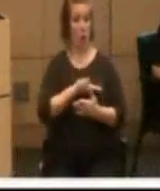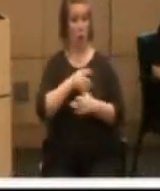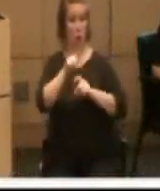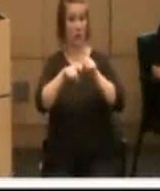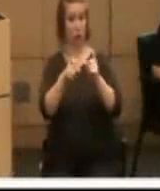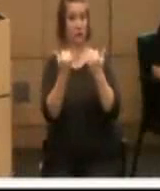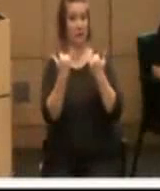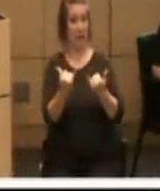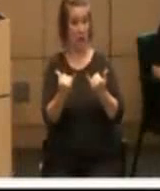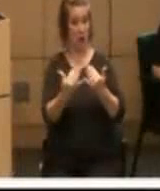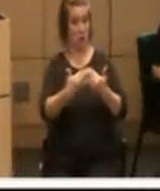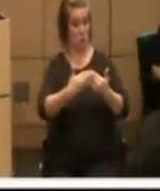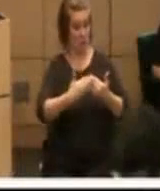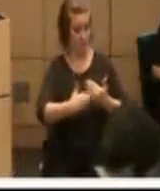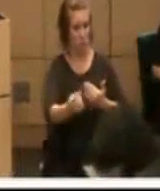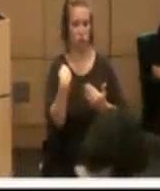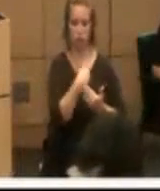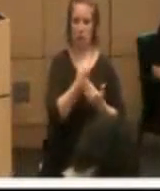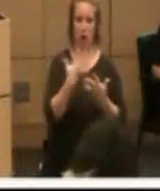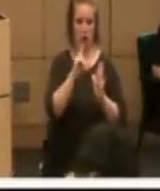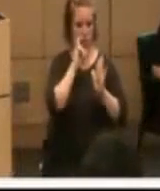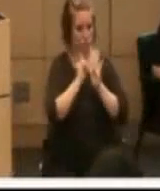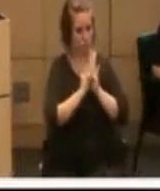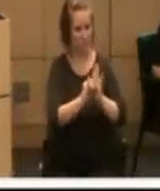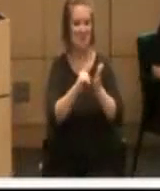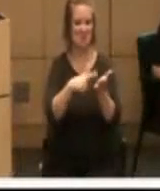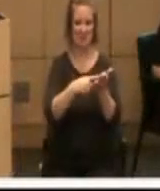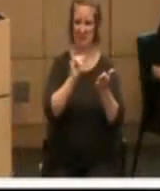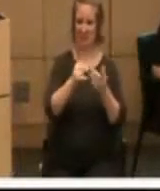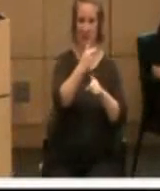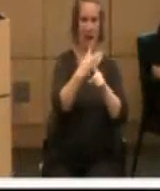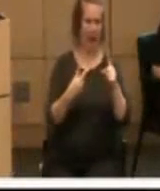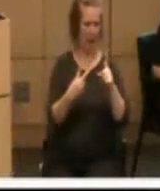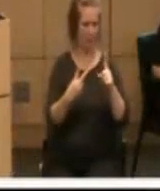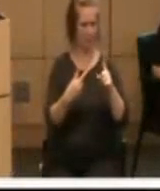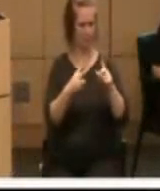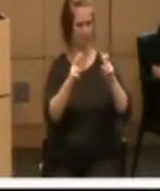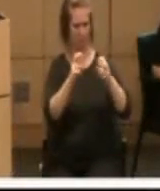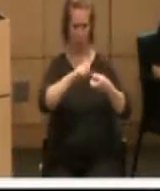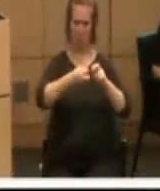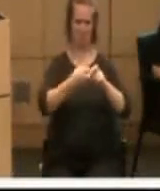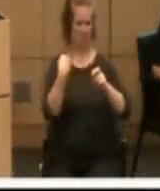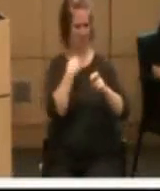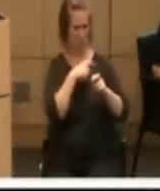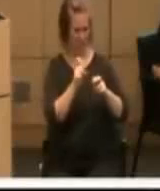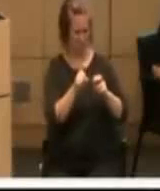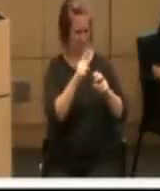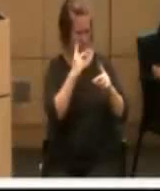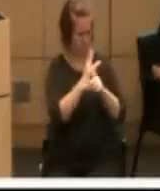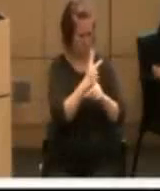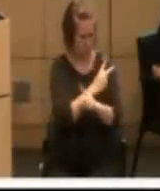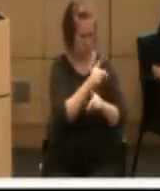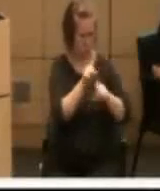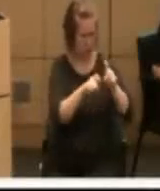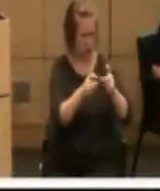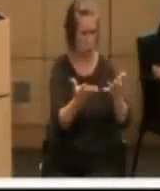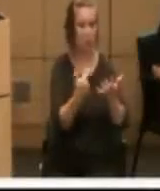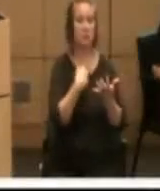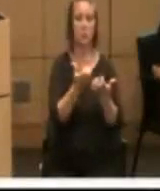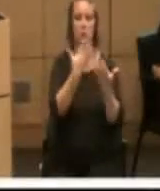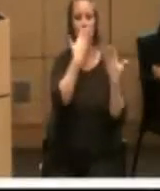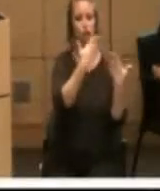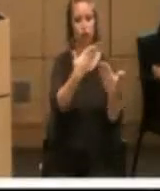are, and sometimes that's half the battle, is understanding what the questions are. So I'd like to thank all of you for